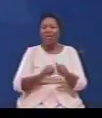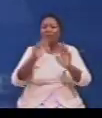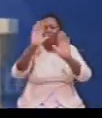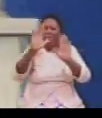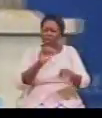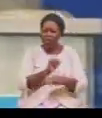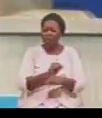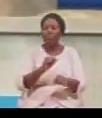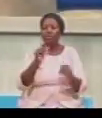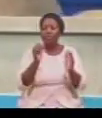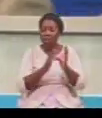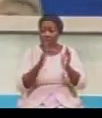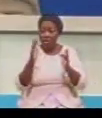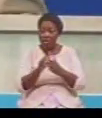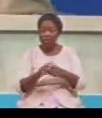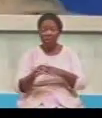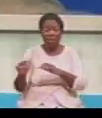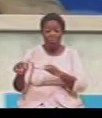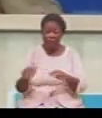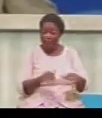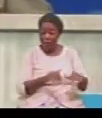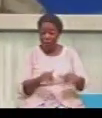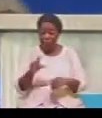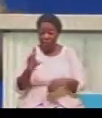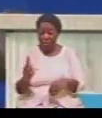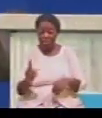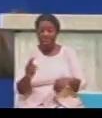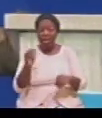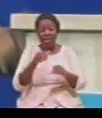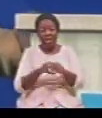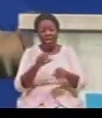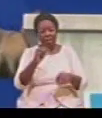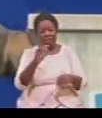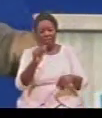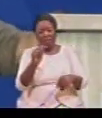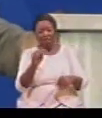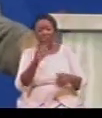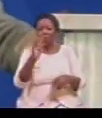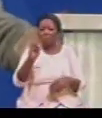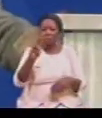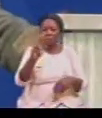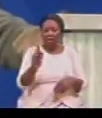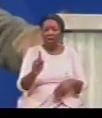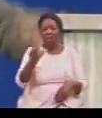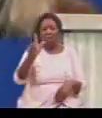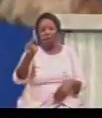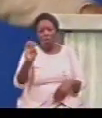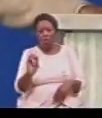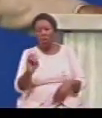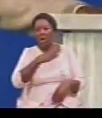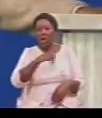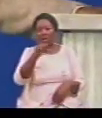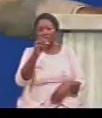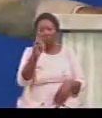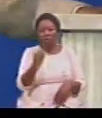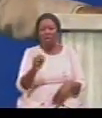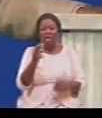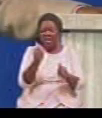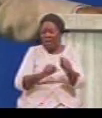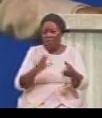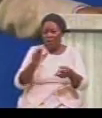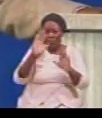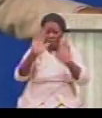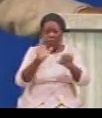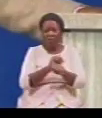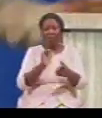miracle Jesus performed in Matthew, Mark, Luke, and John, every